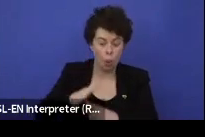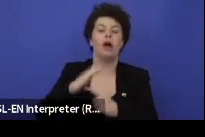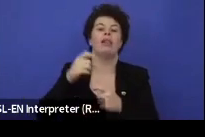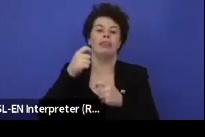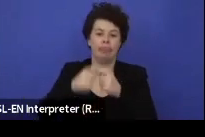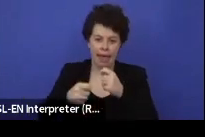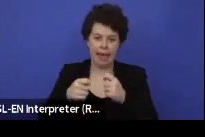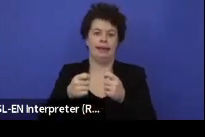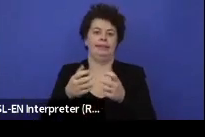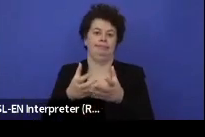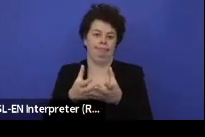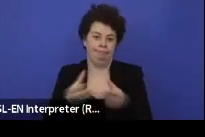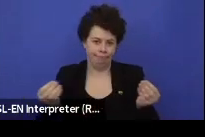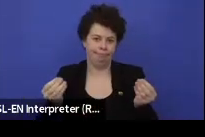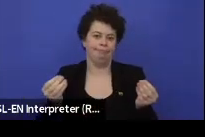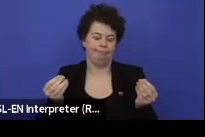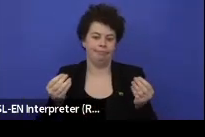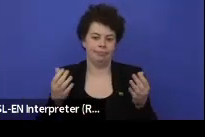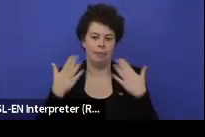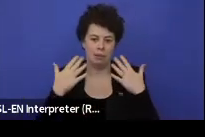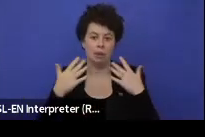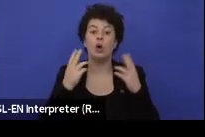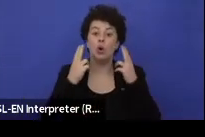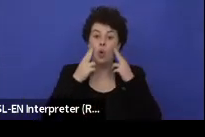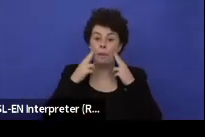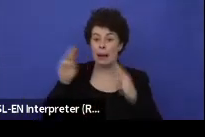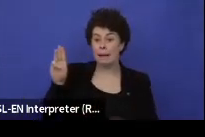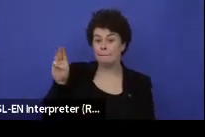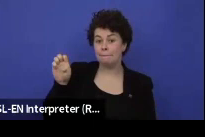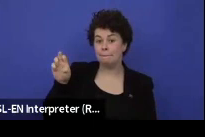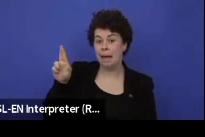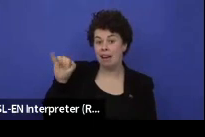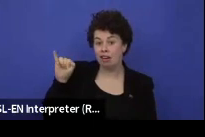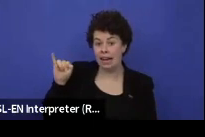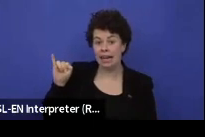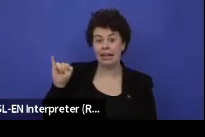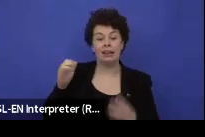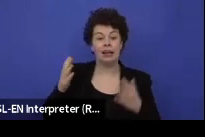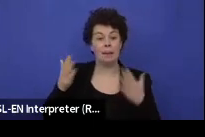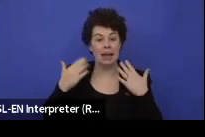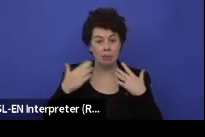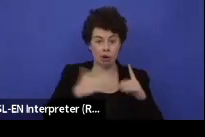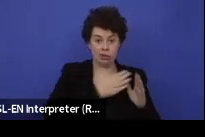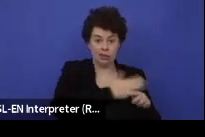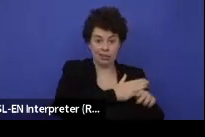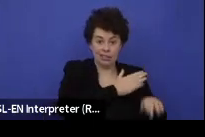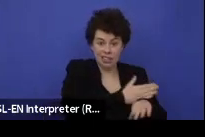Perimenopause usually starts in the mid-40s and then continues up until that day of menopause.